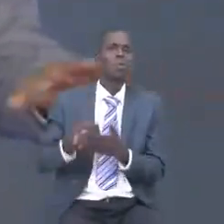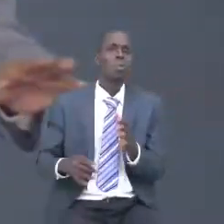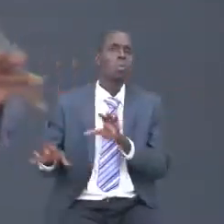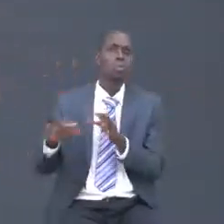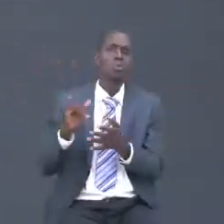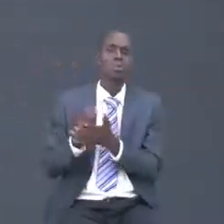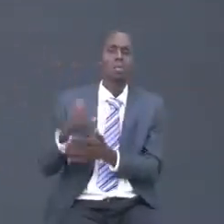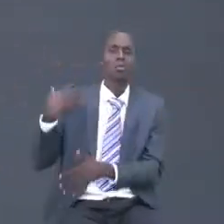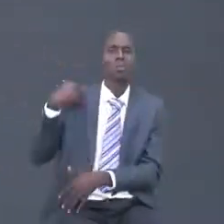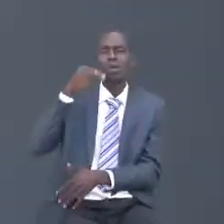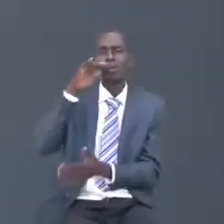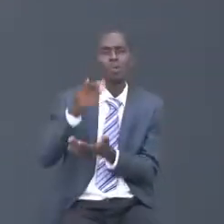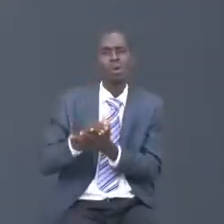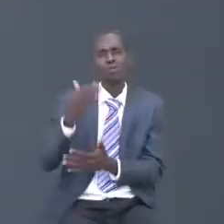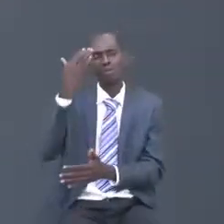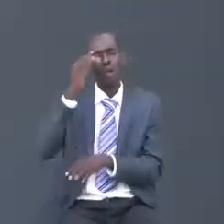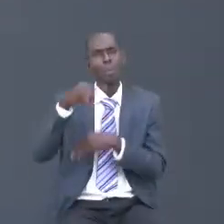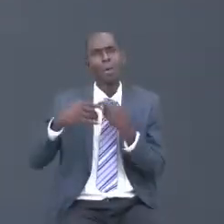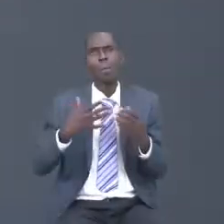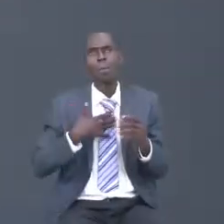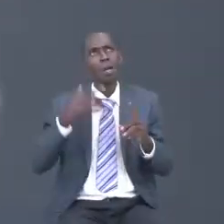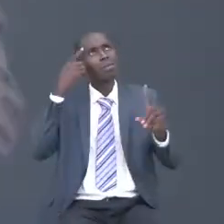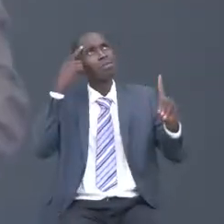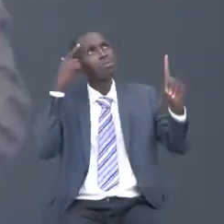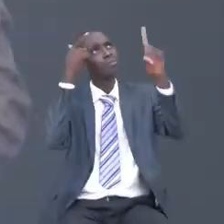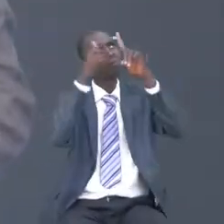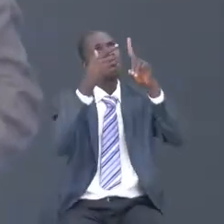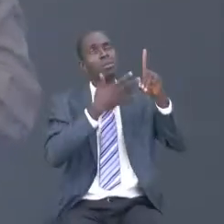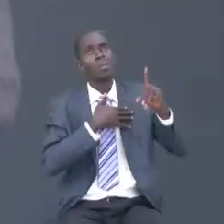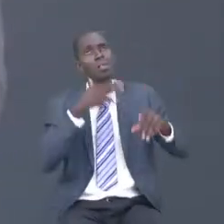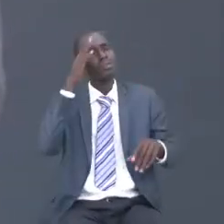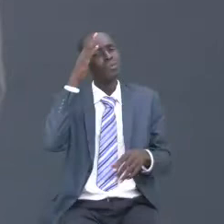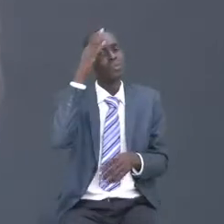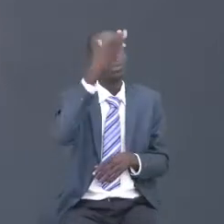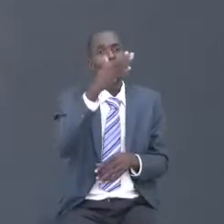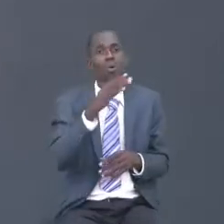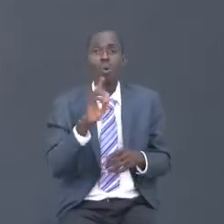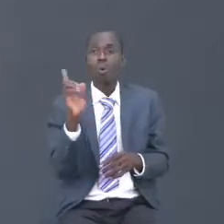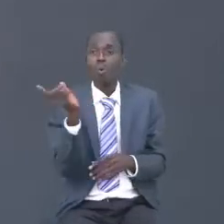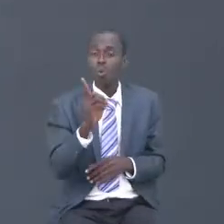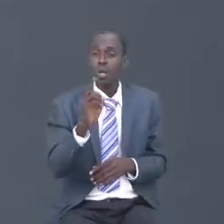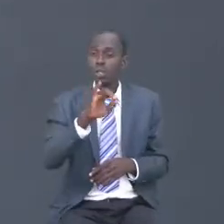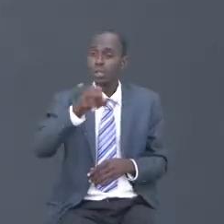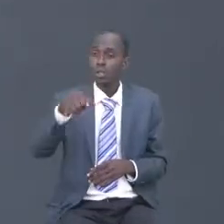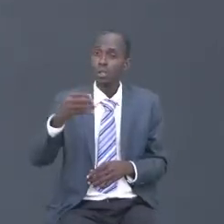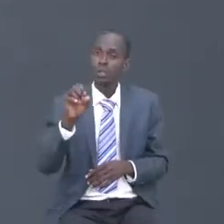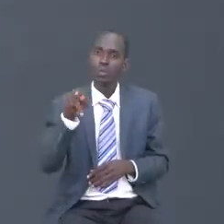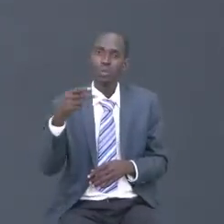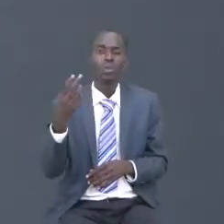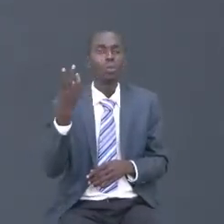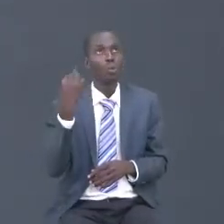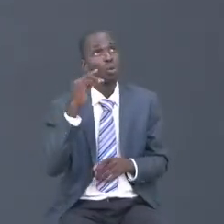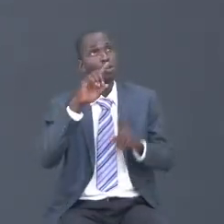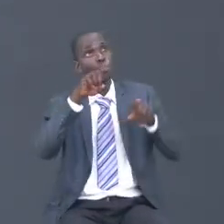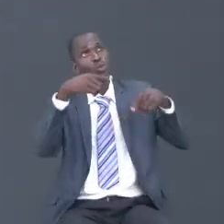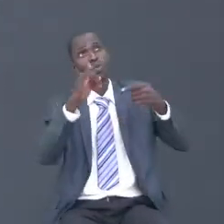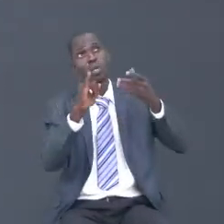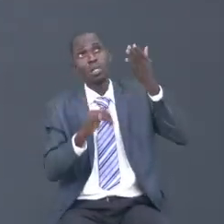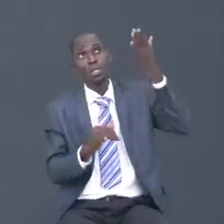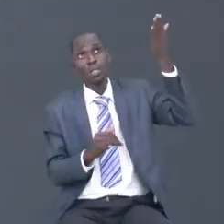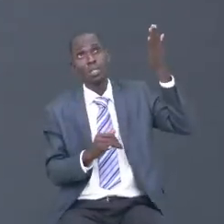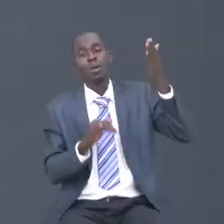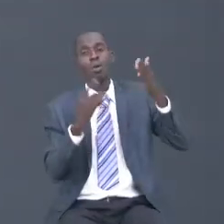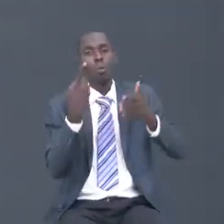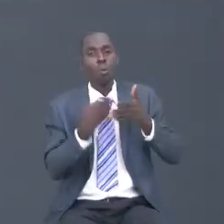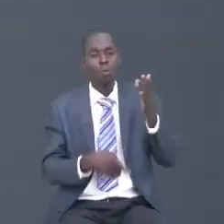the peak and about the position where Joseph was going? That's what gave him the